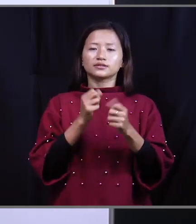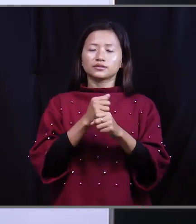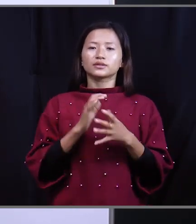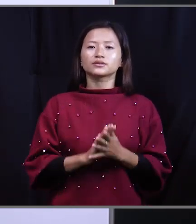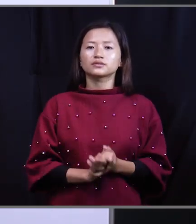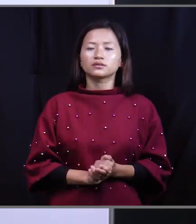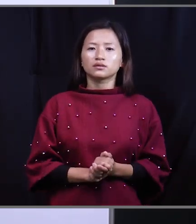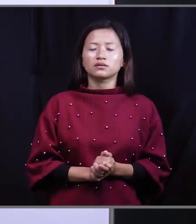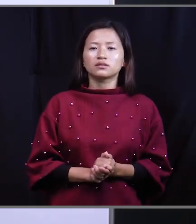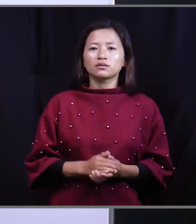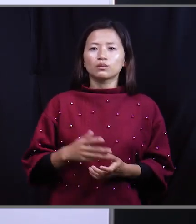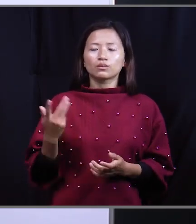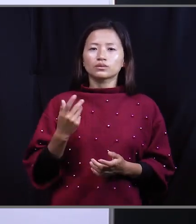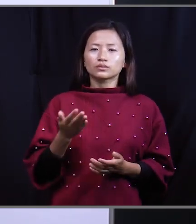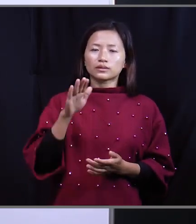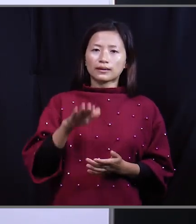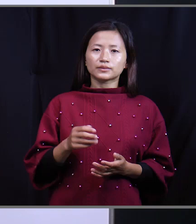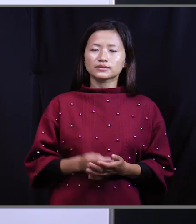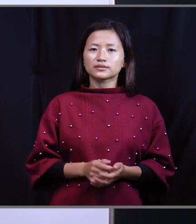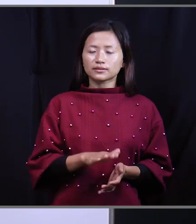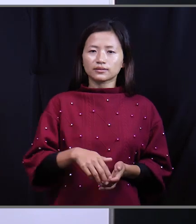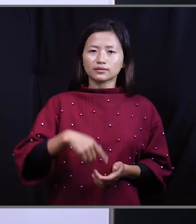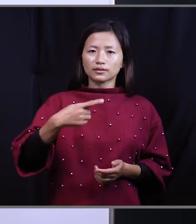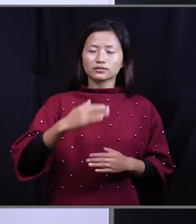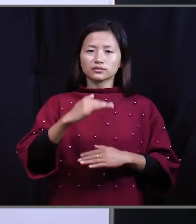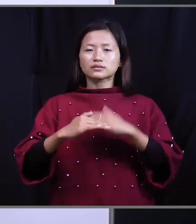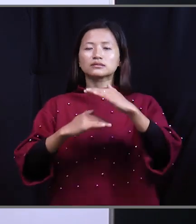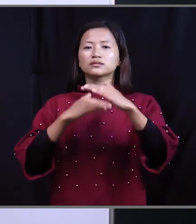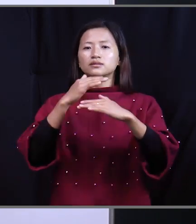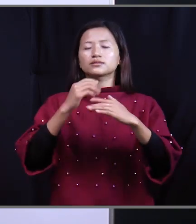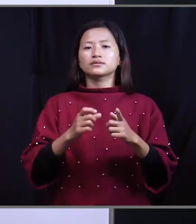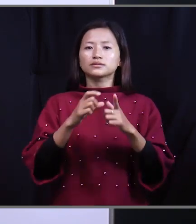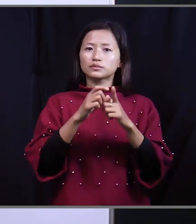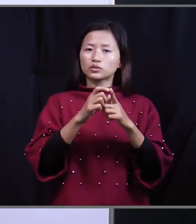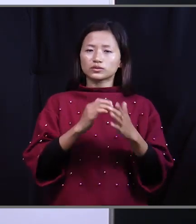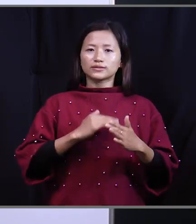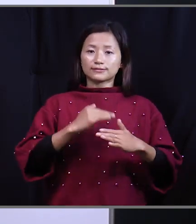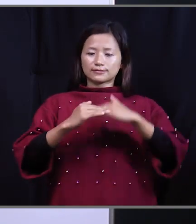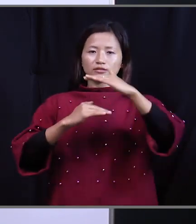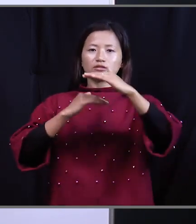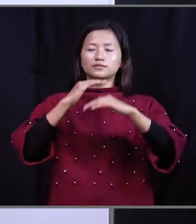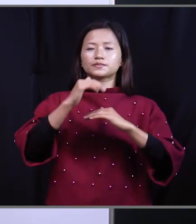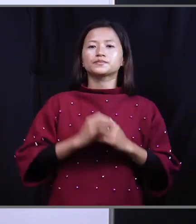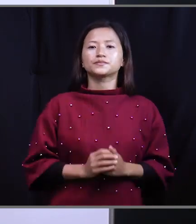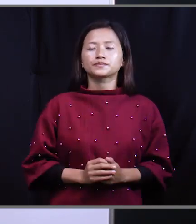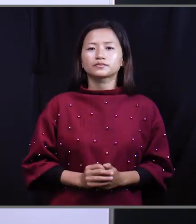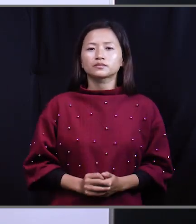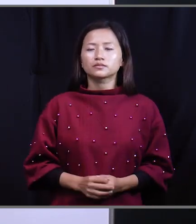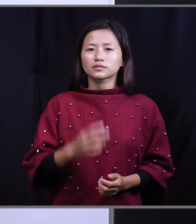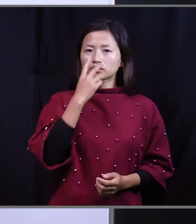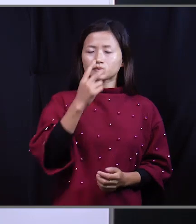strands will happen, what will happen is that the next stage will come called the diploting stage. In diploting stage, you will